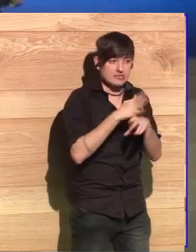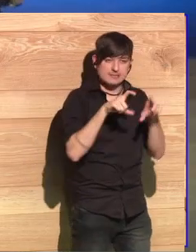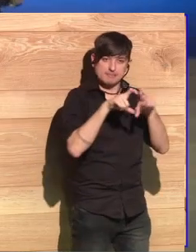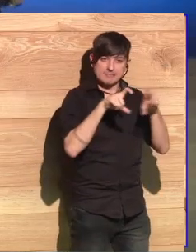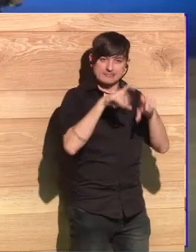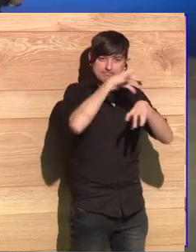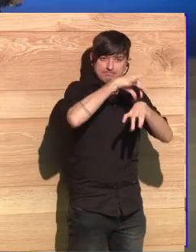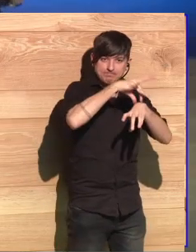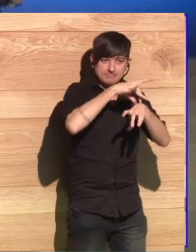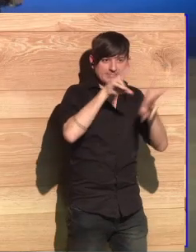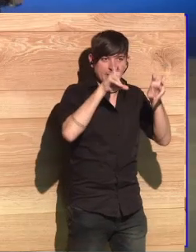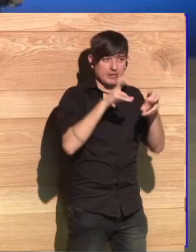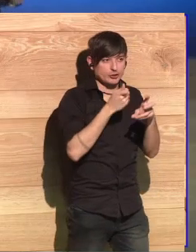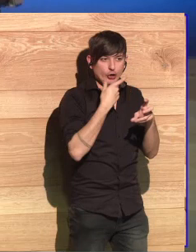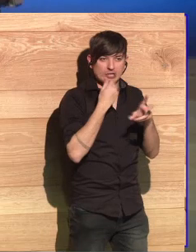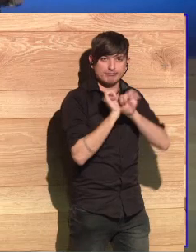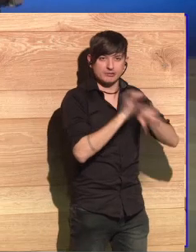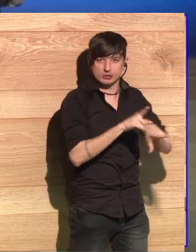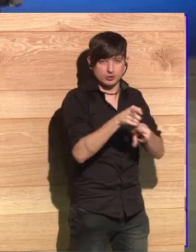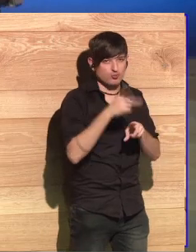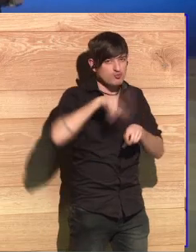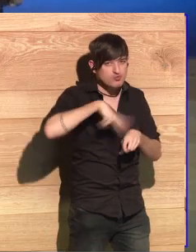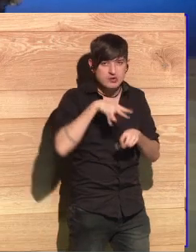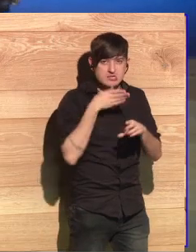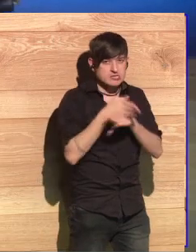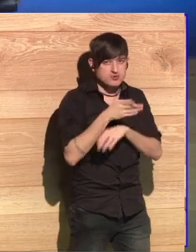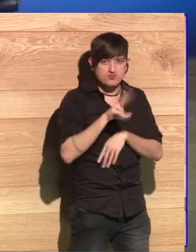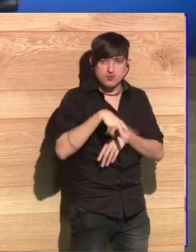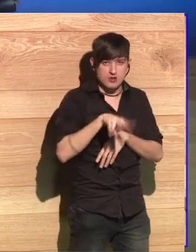So have you ever been to a rehab center like Alberto?